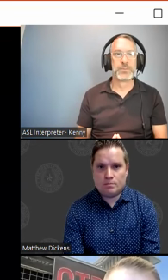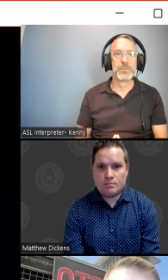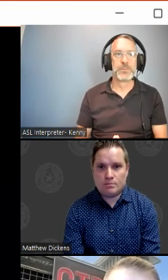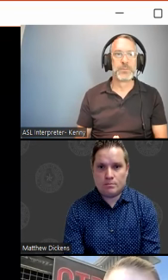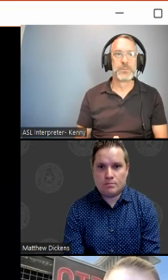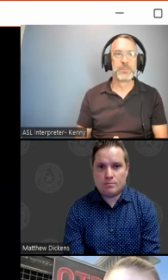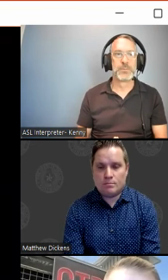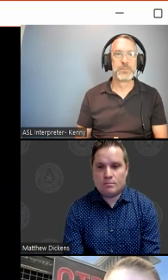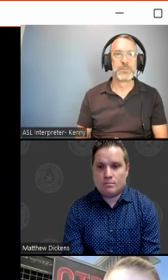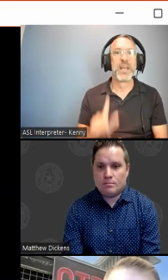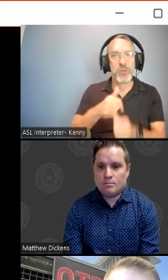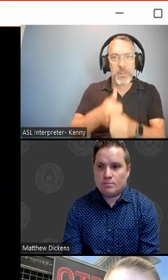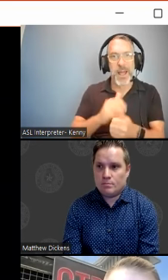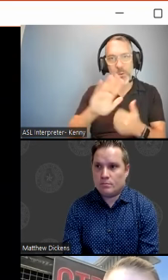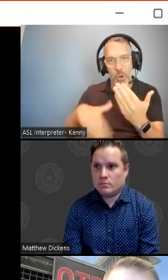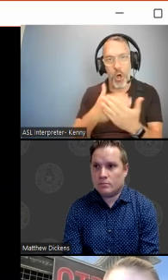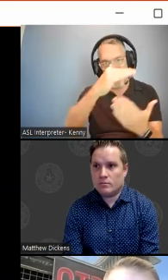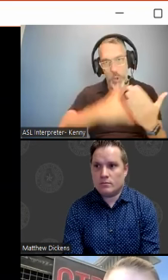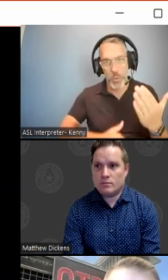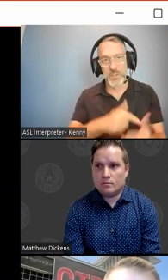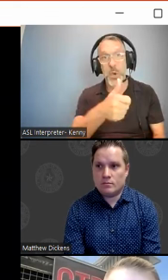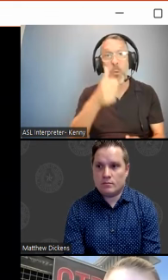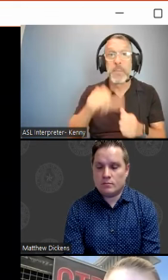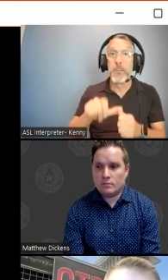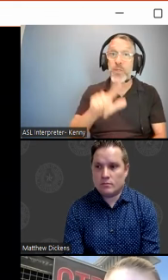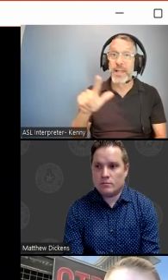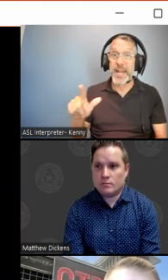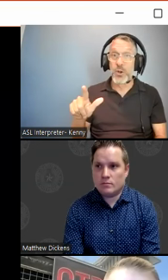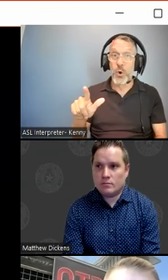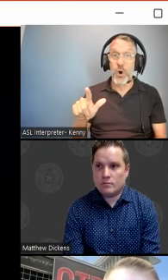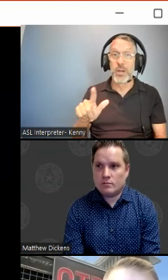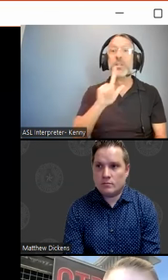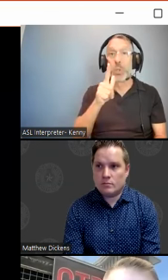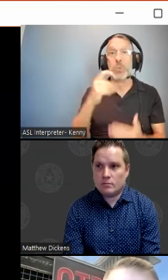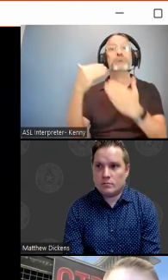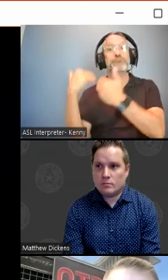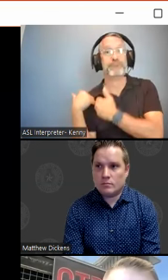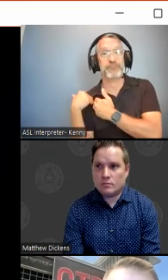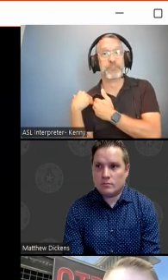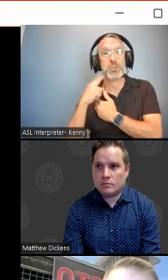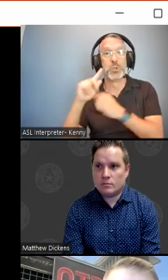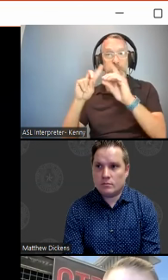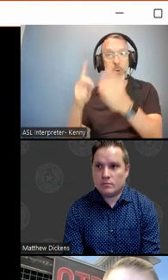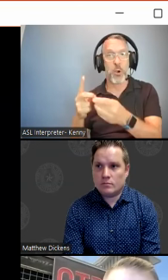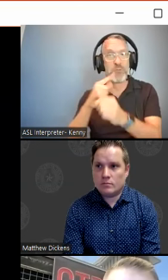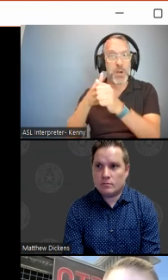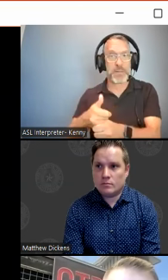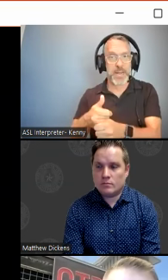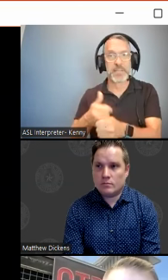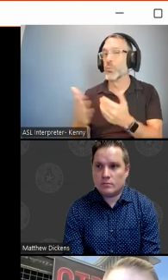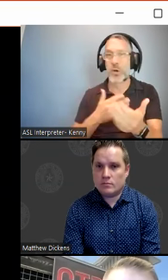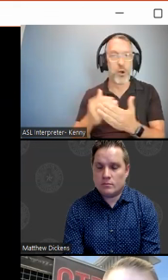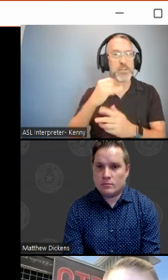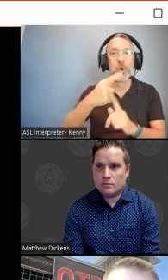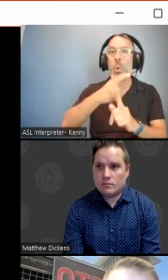So they would have to comply with all of those. Now, remember, the landlord remains ultimately responsible to the department for compliance, regardless of the